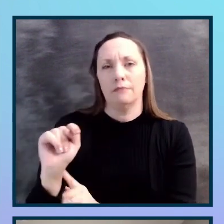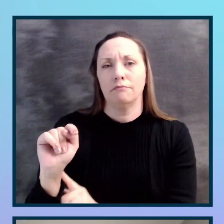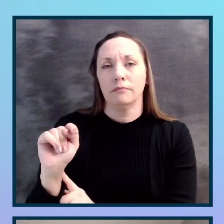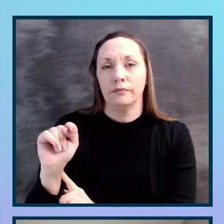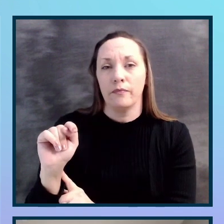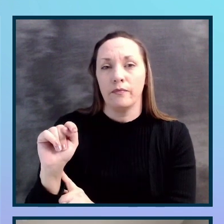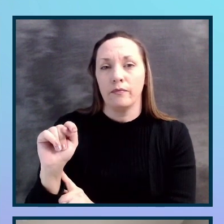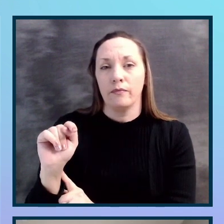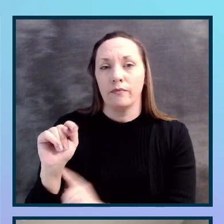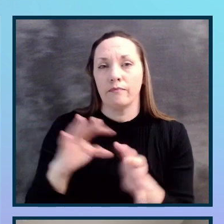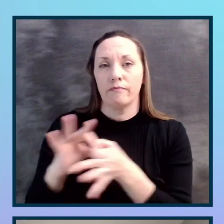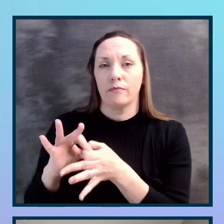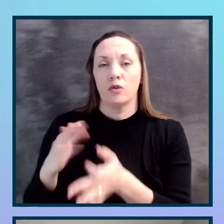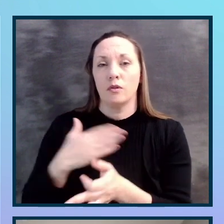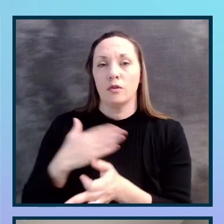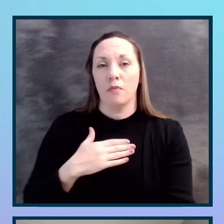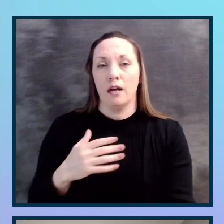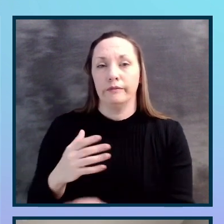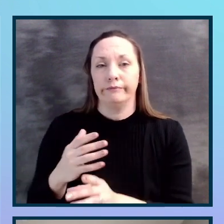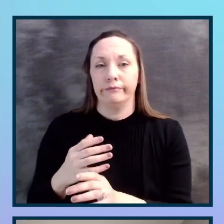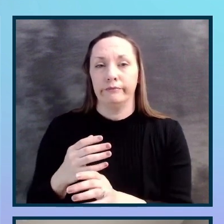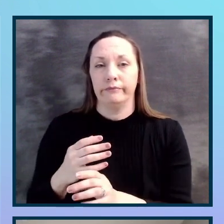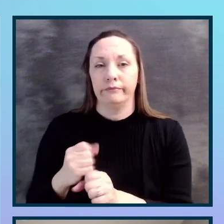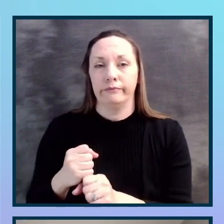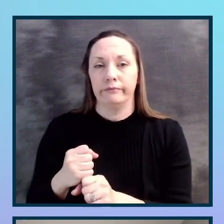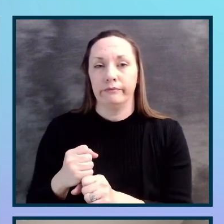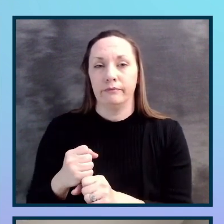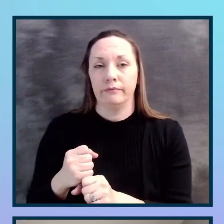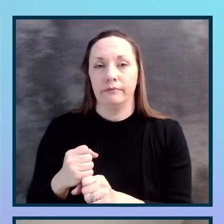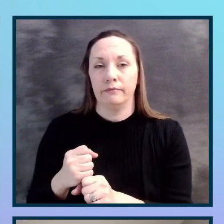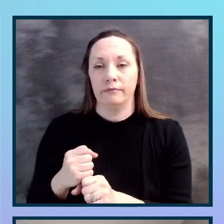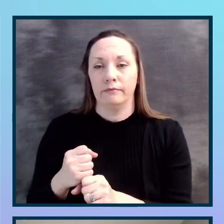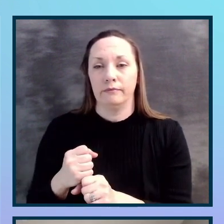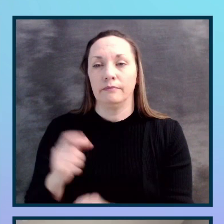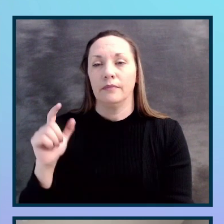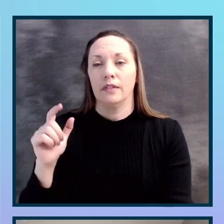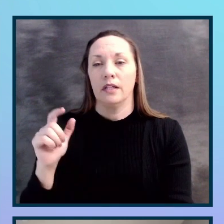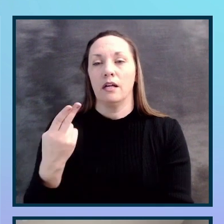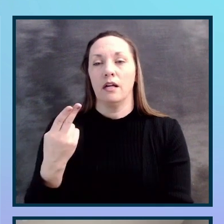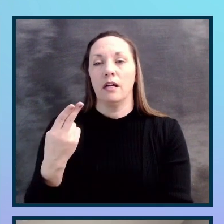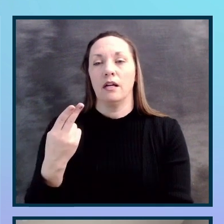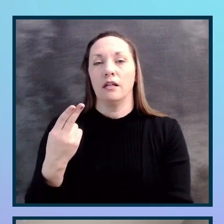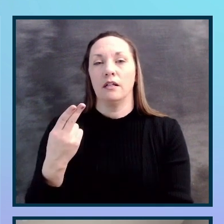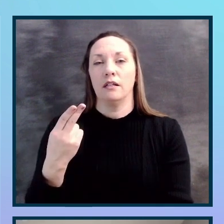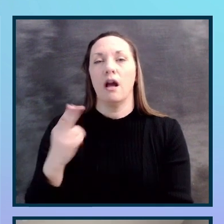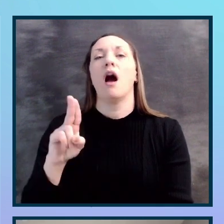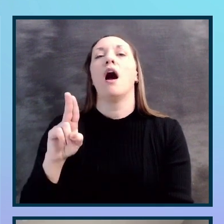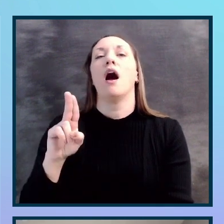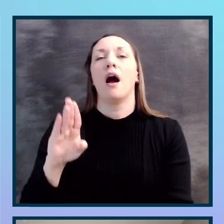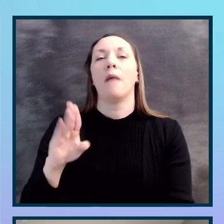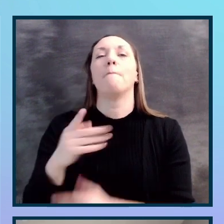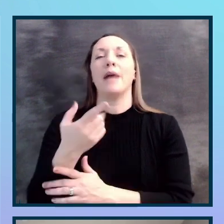to my GitHub, I can see that it's scanning for accessibility issues, and